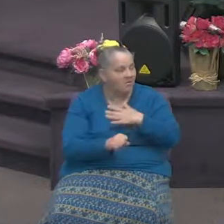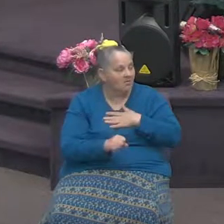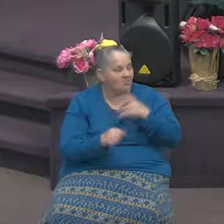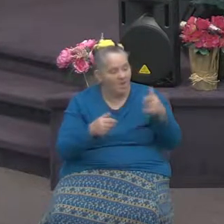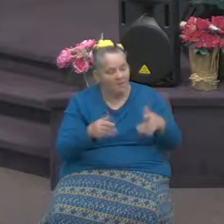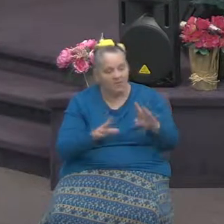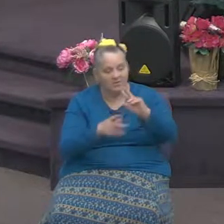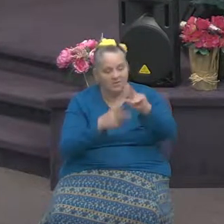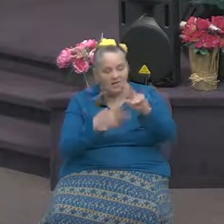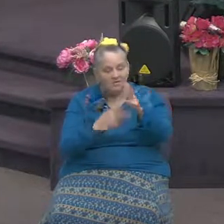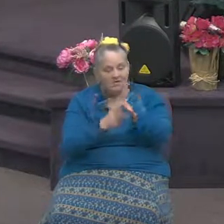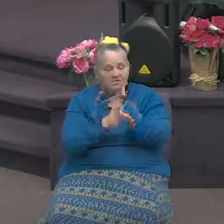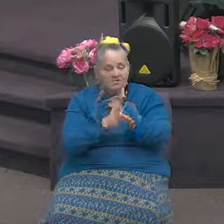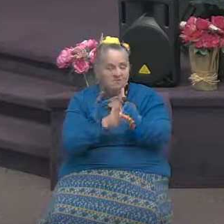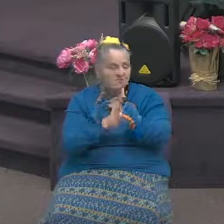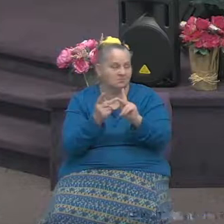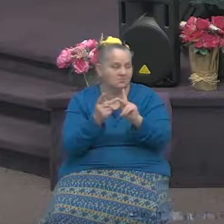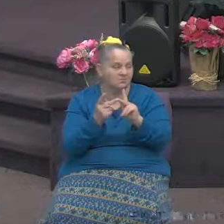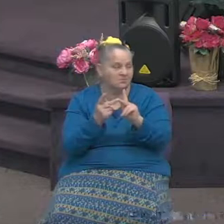are perfect.